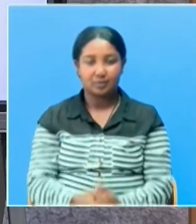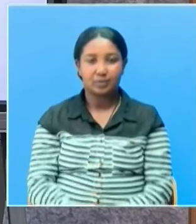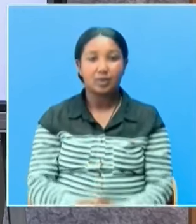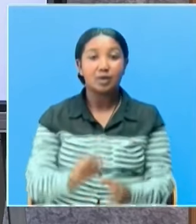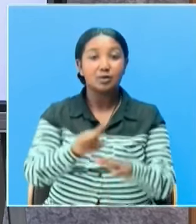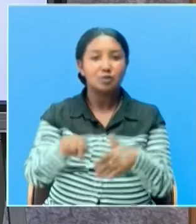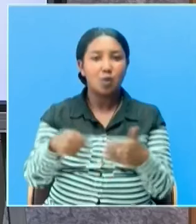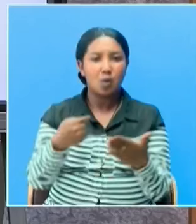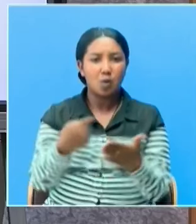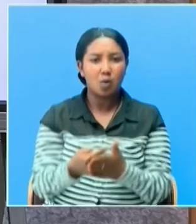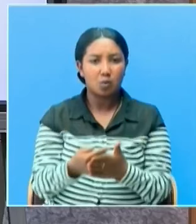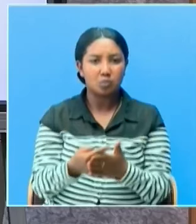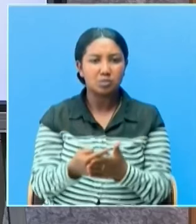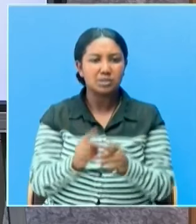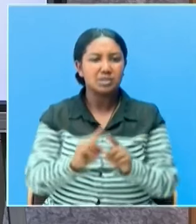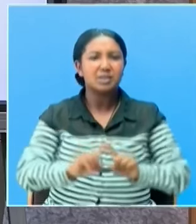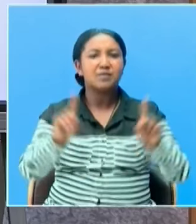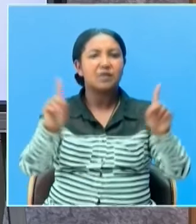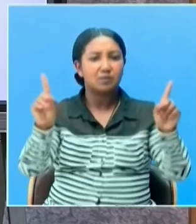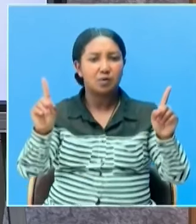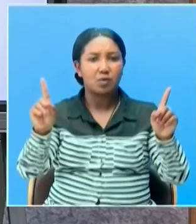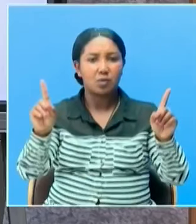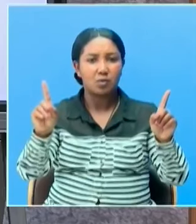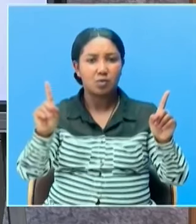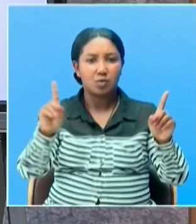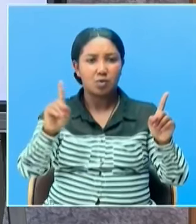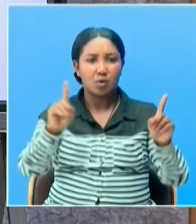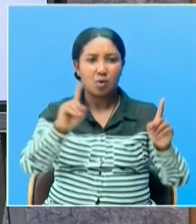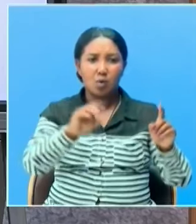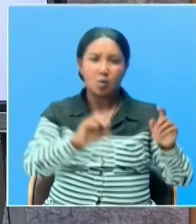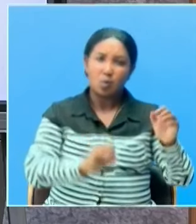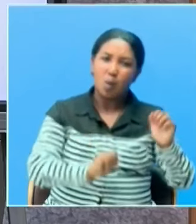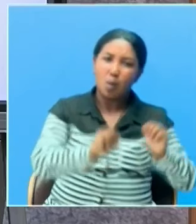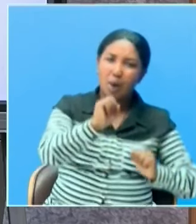So what makes it different from comparative degree?